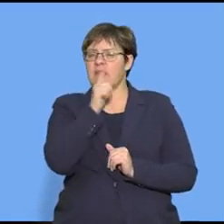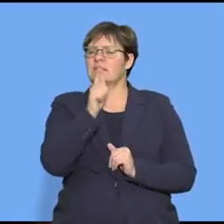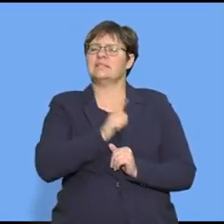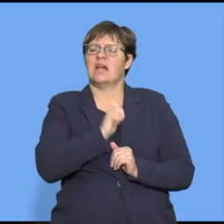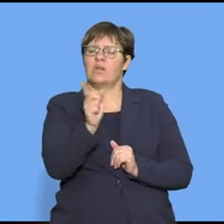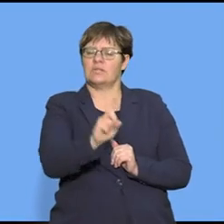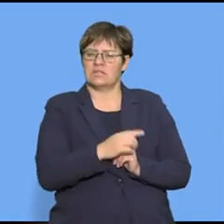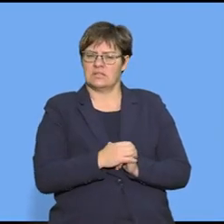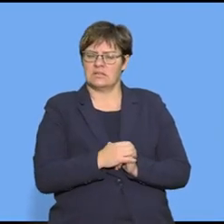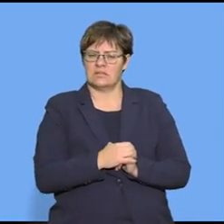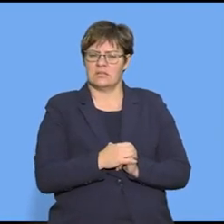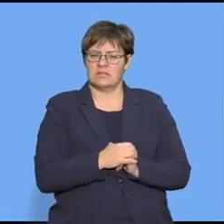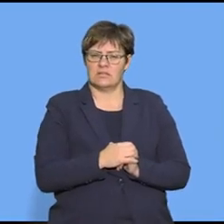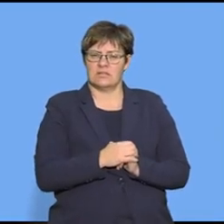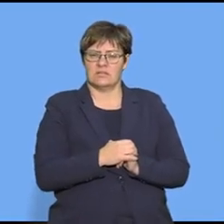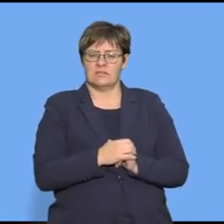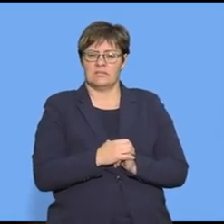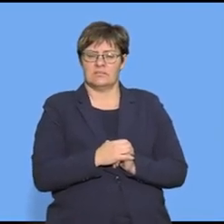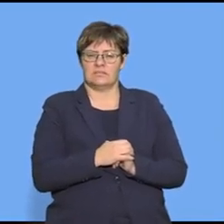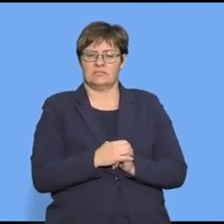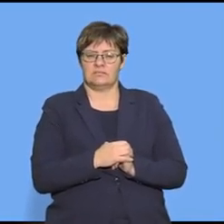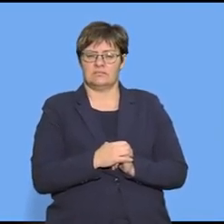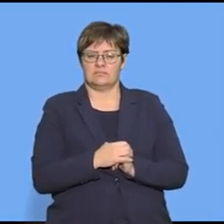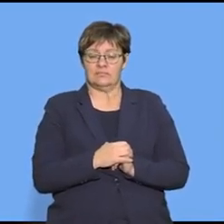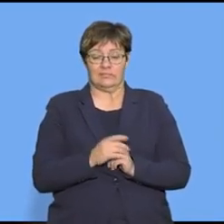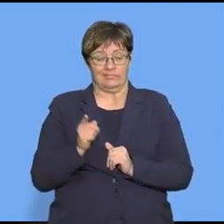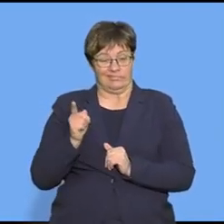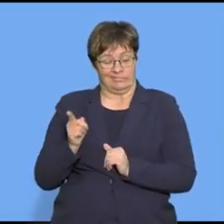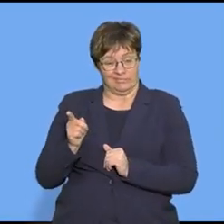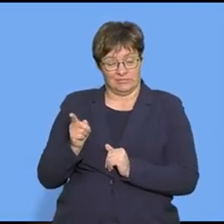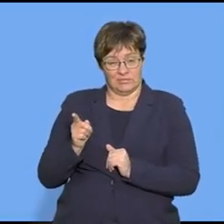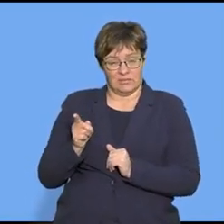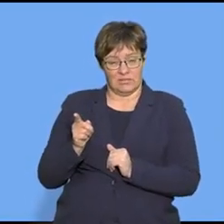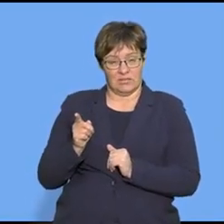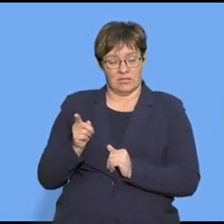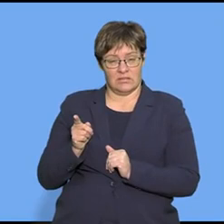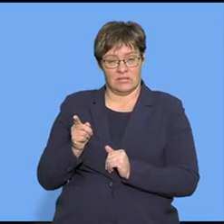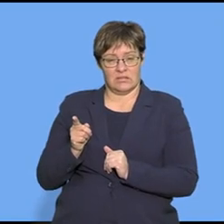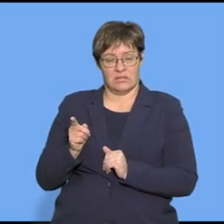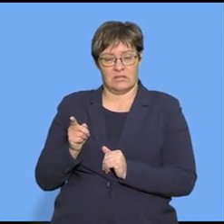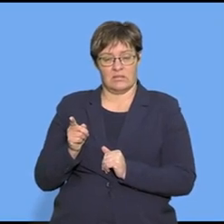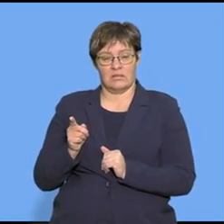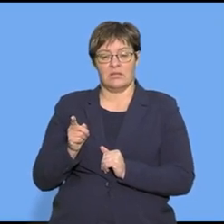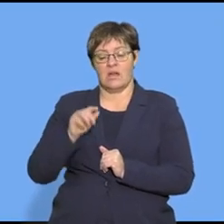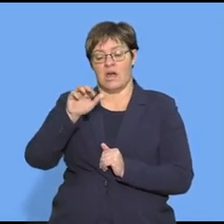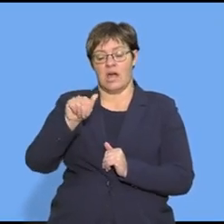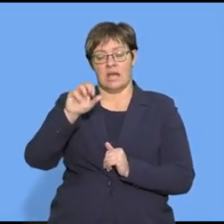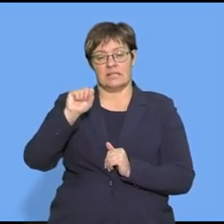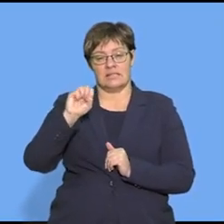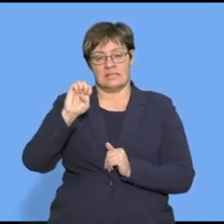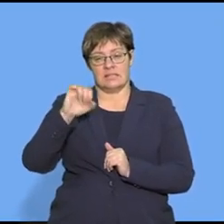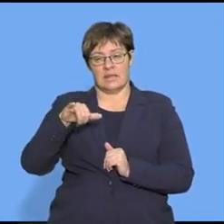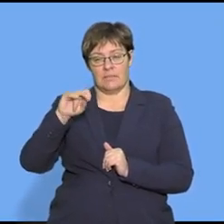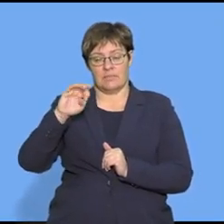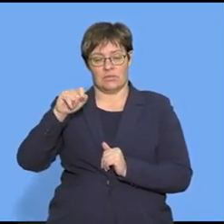this tell us? It tells us that this one here is our asymptote,